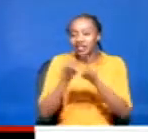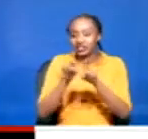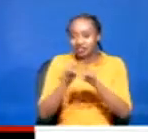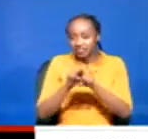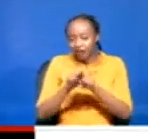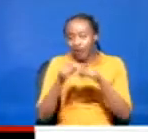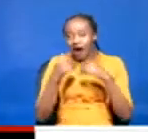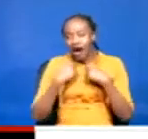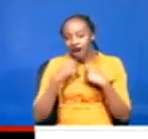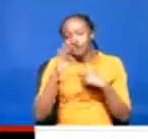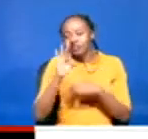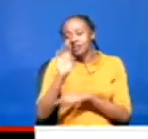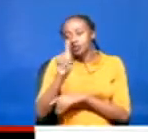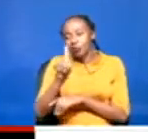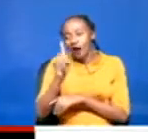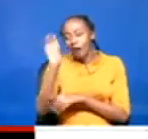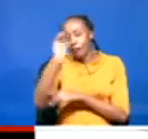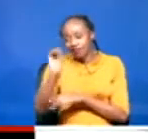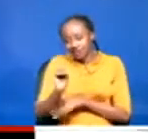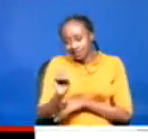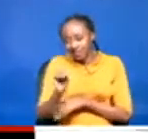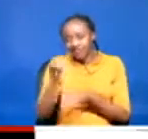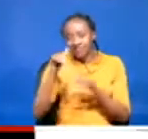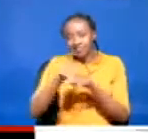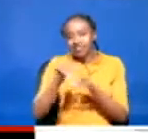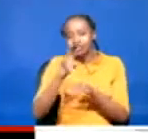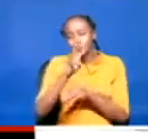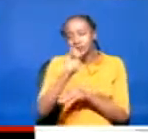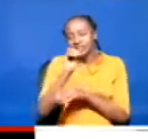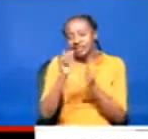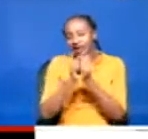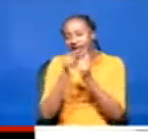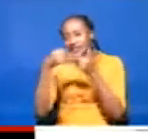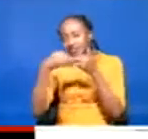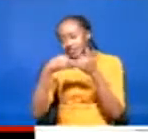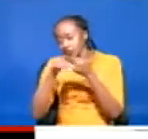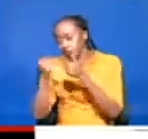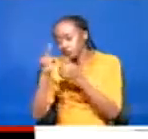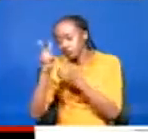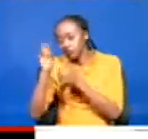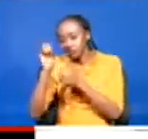population between 2018 and 2050. Alan Aoko, Lunchtime News.